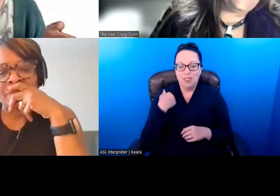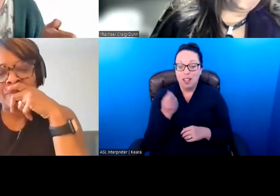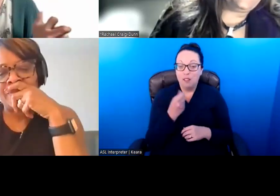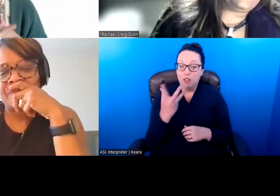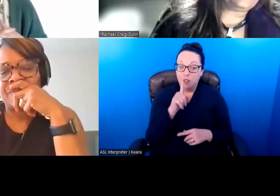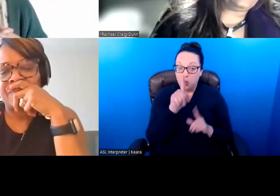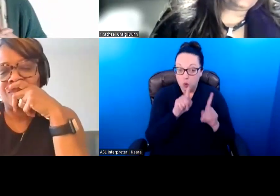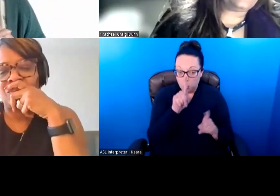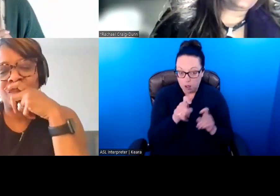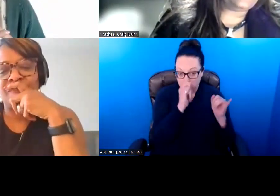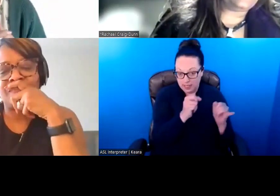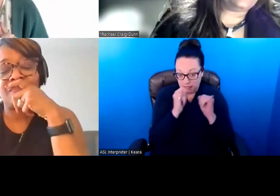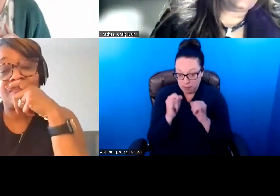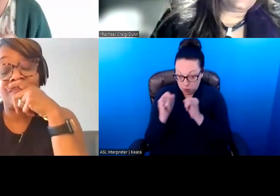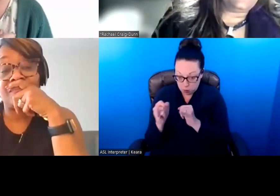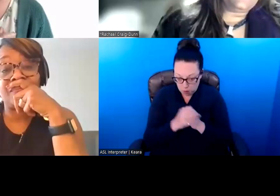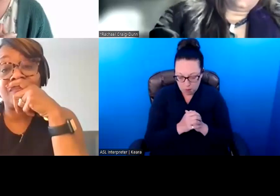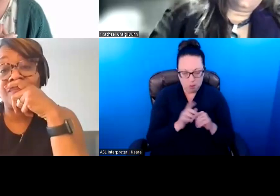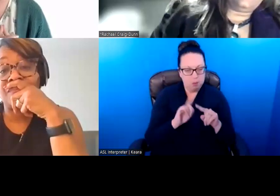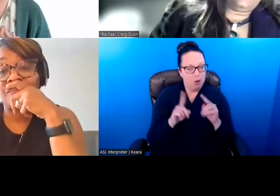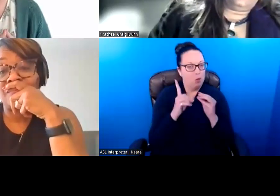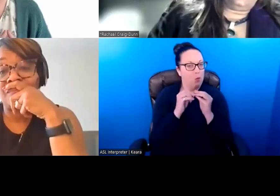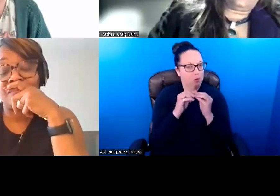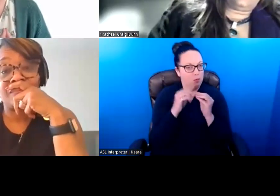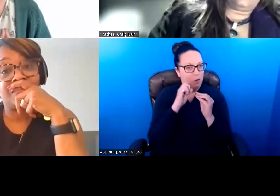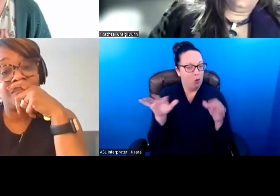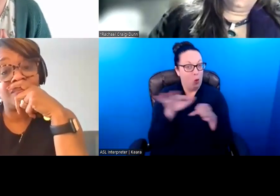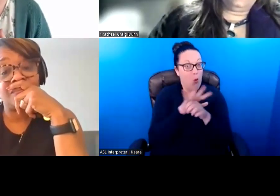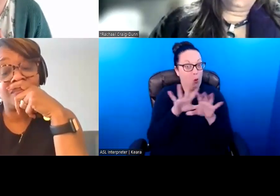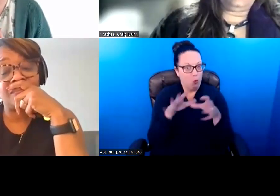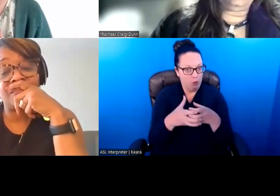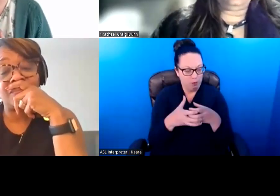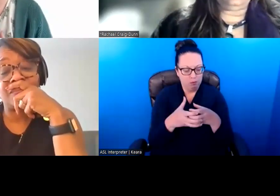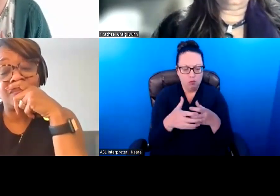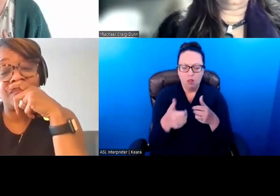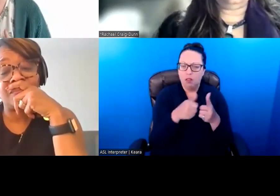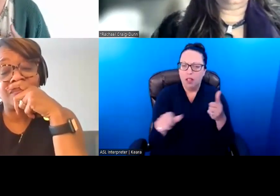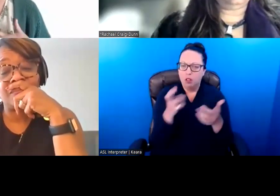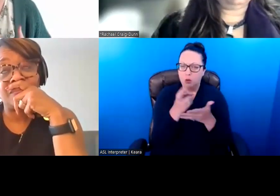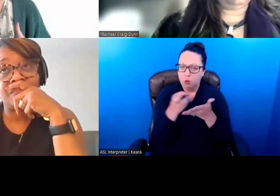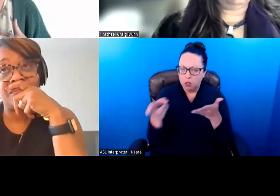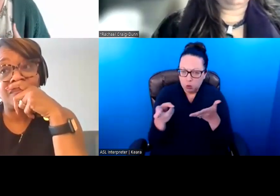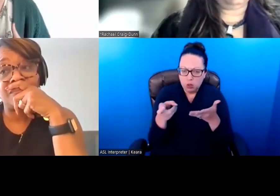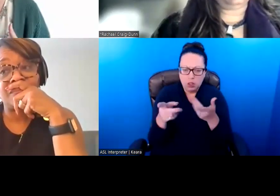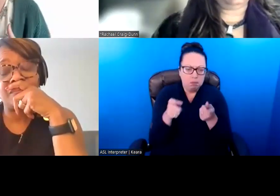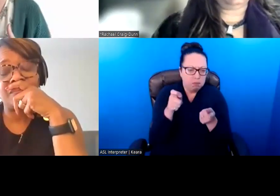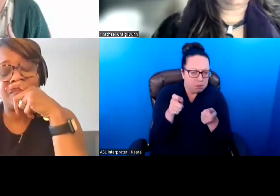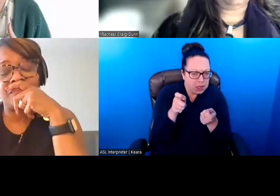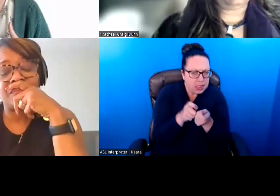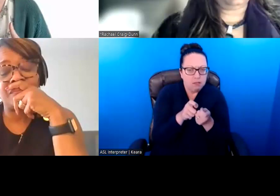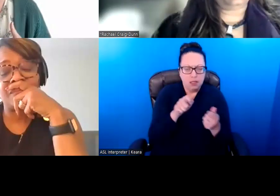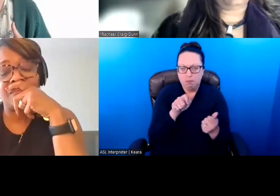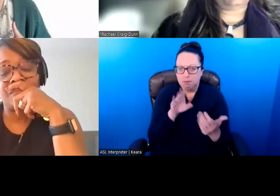for each of you individually, but one more for the whole group. Are there any resources or specific